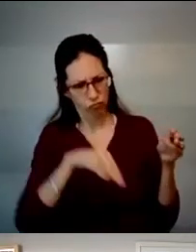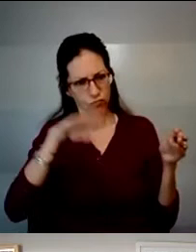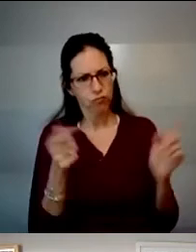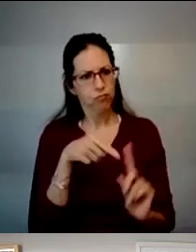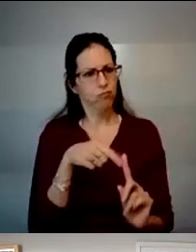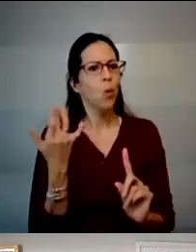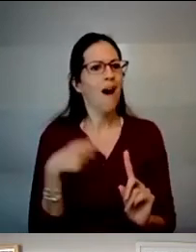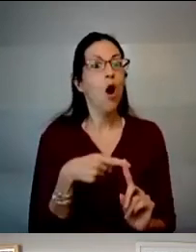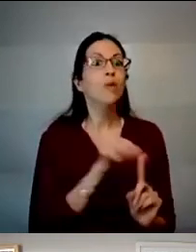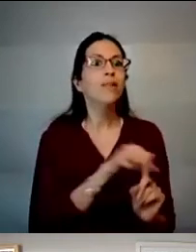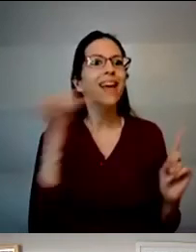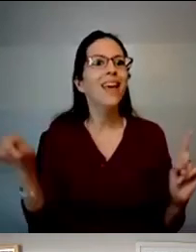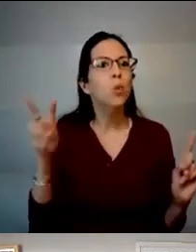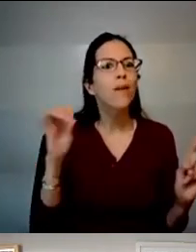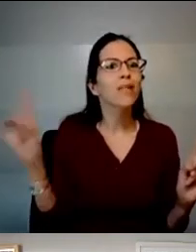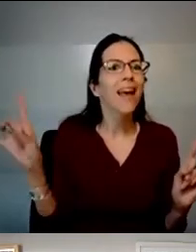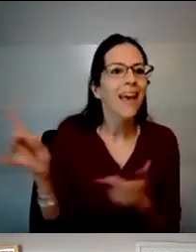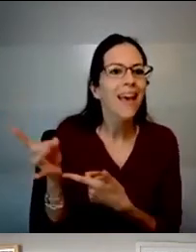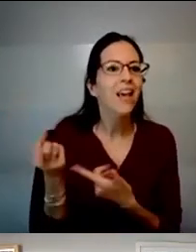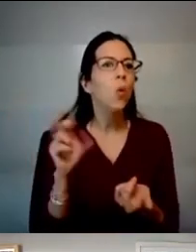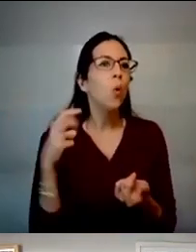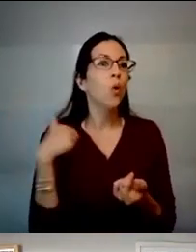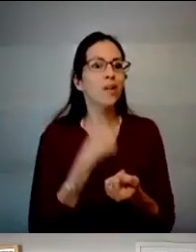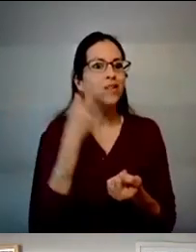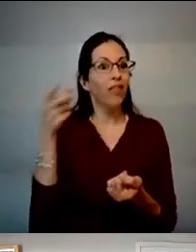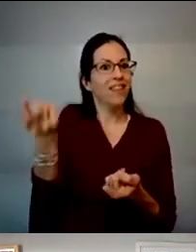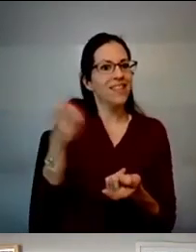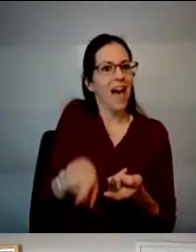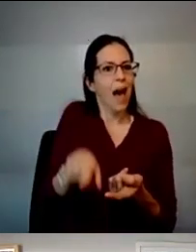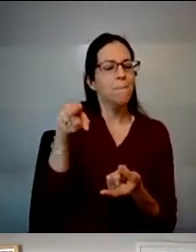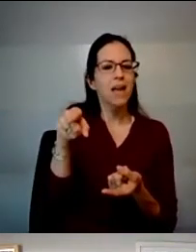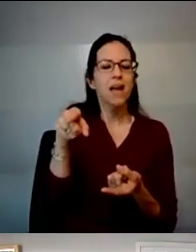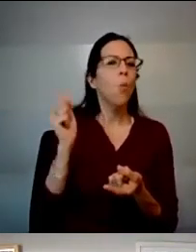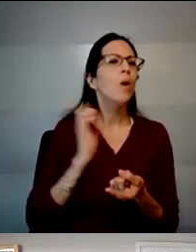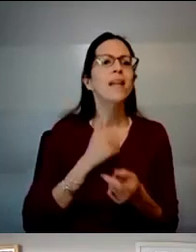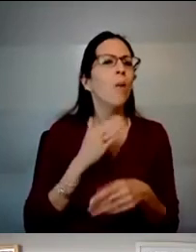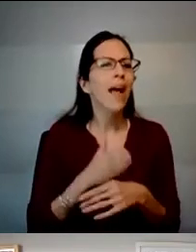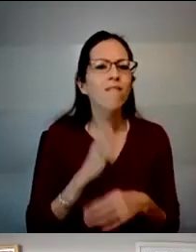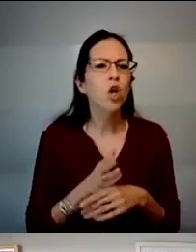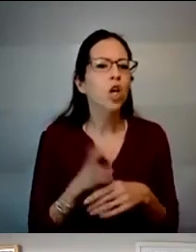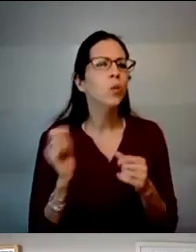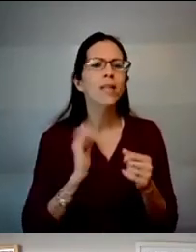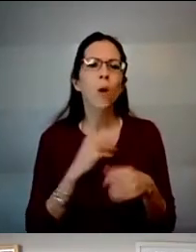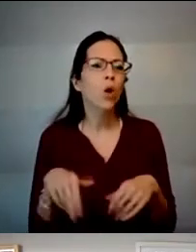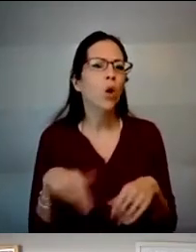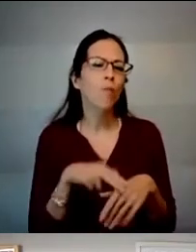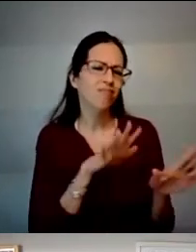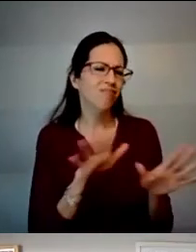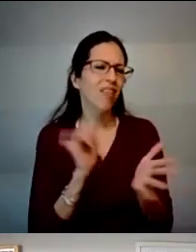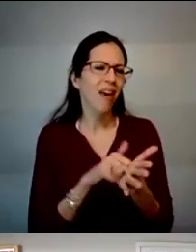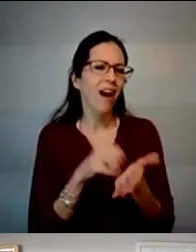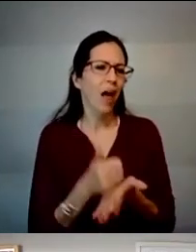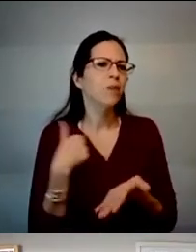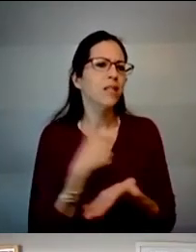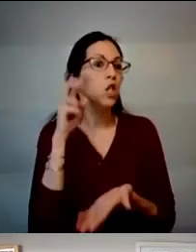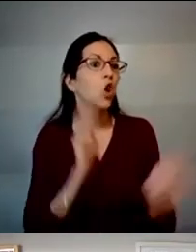saying, to 2008, or, oh, we saw this come in, you know, where, what's our average, what's our norm? And that kind of helps look ahead where,